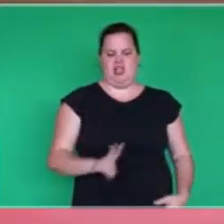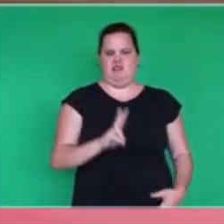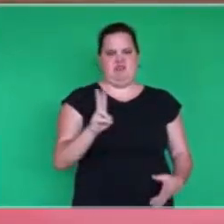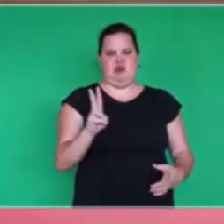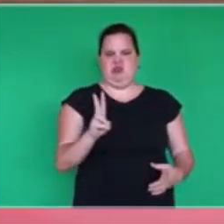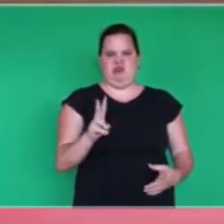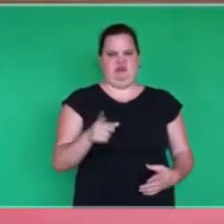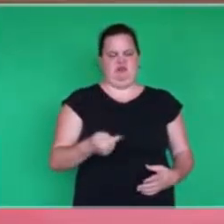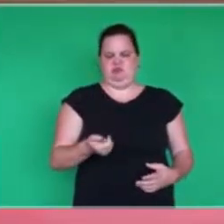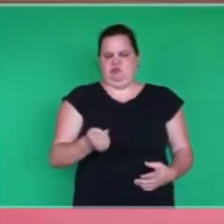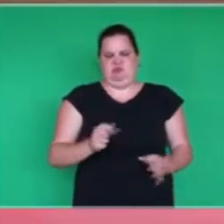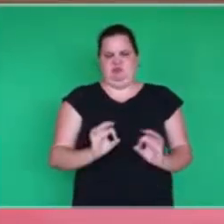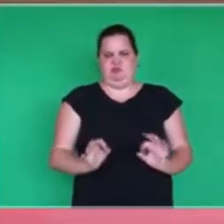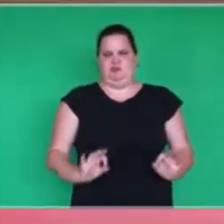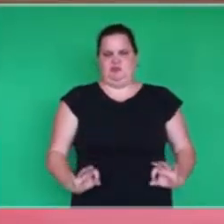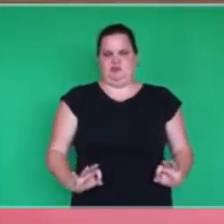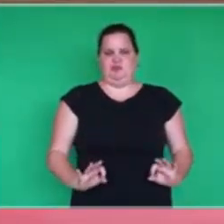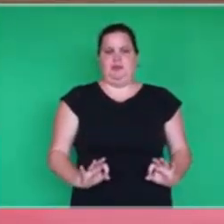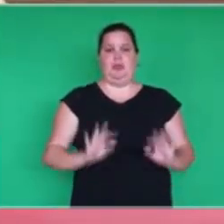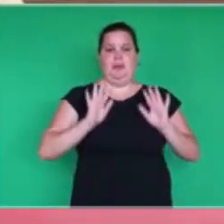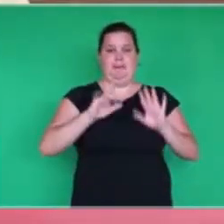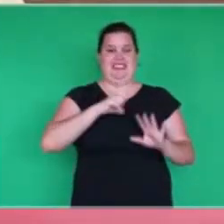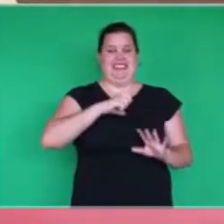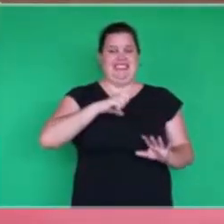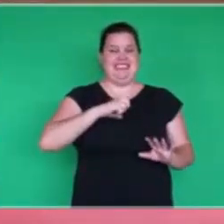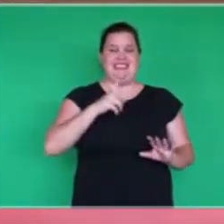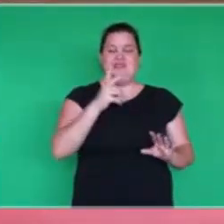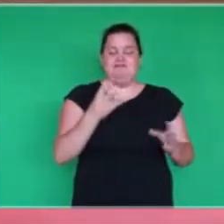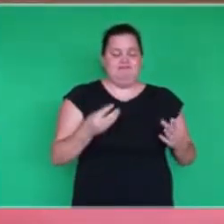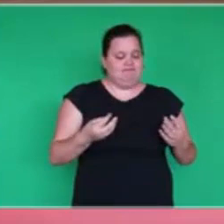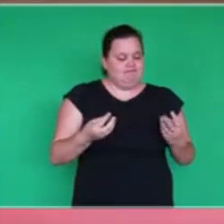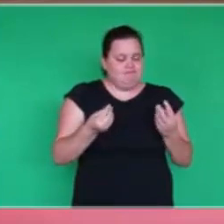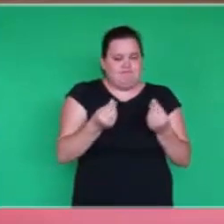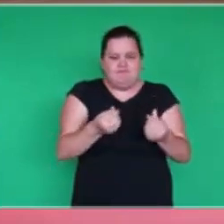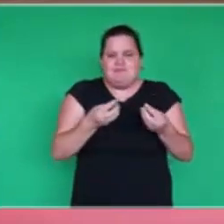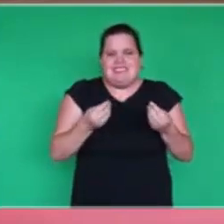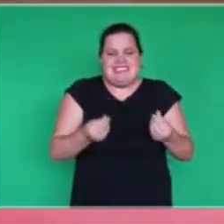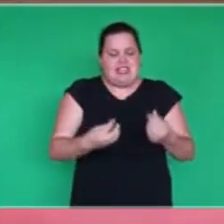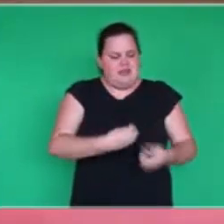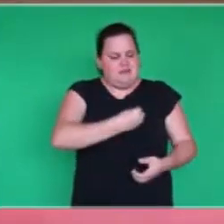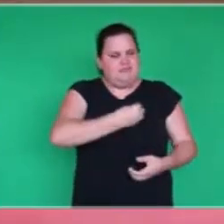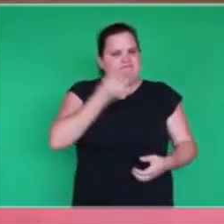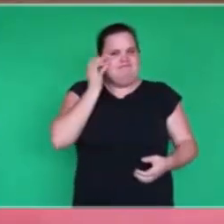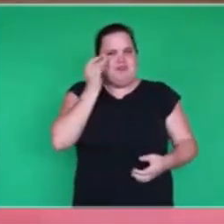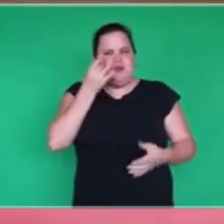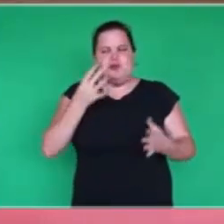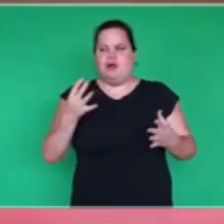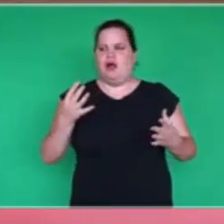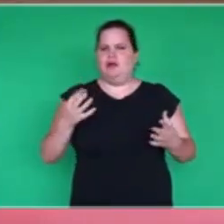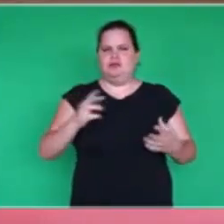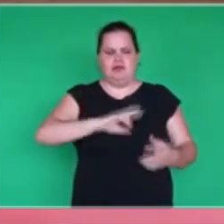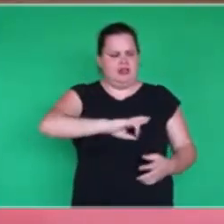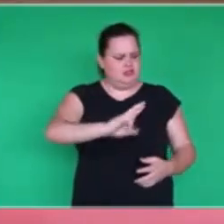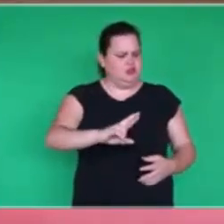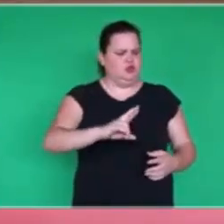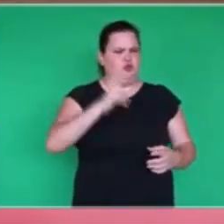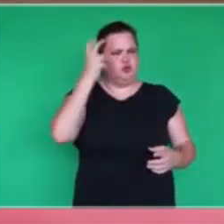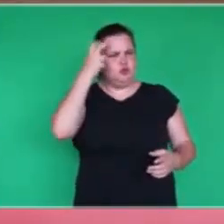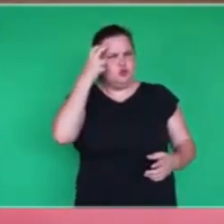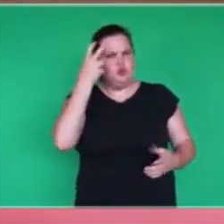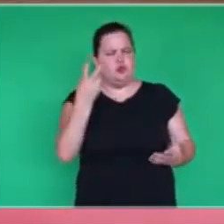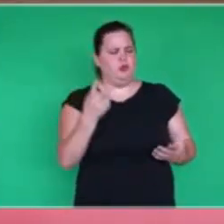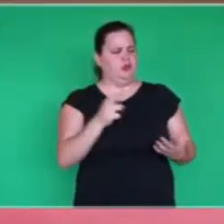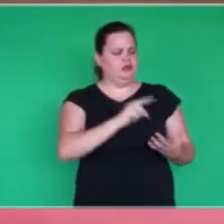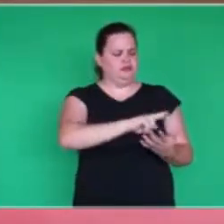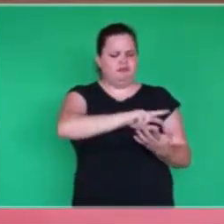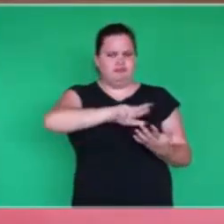Jews, Christians, and Muslims, all of which want Jerusalem,